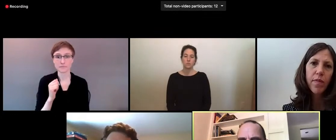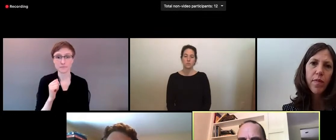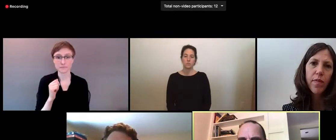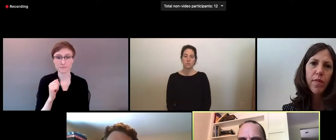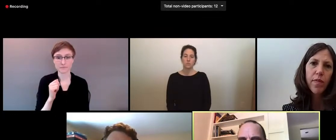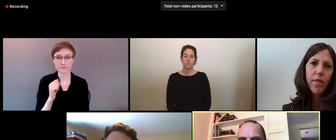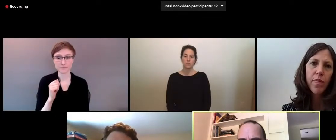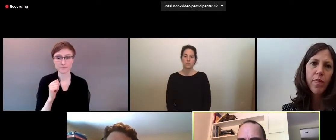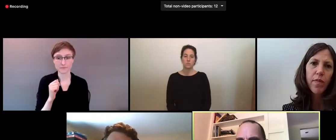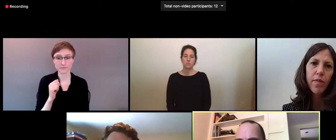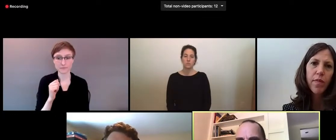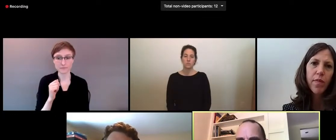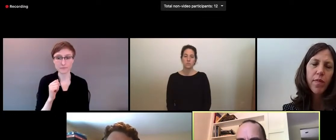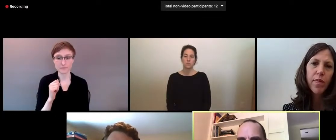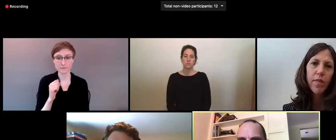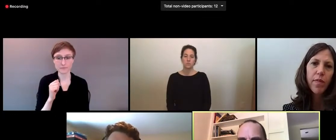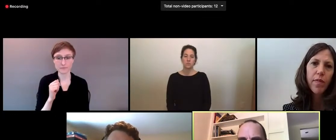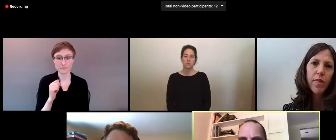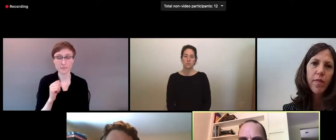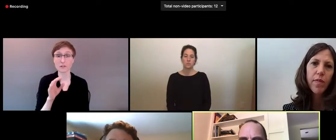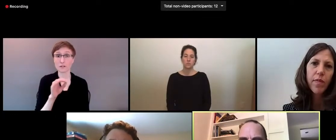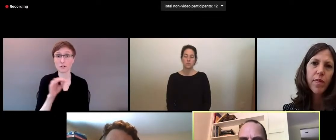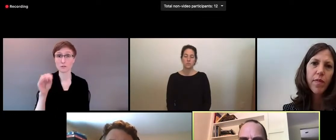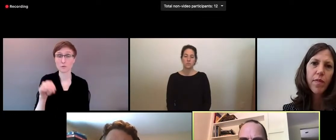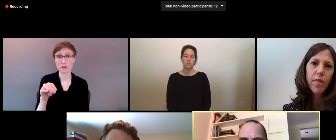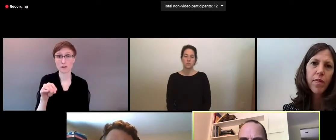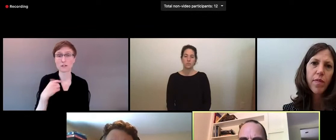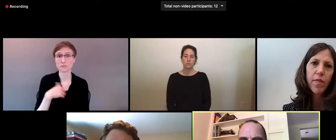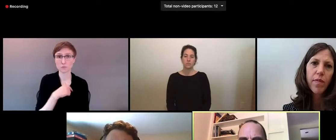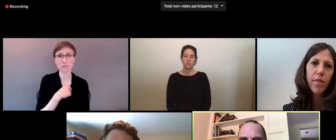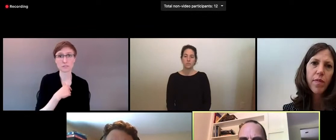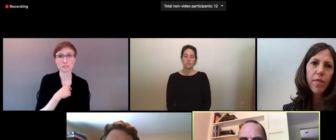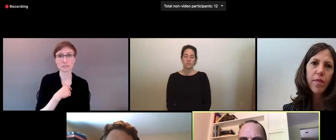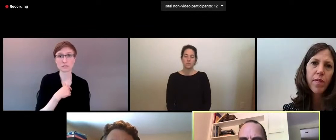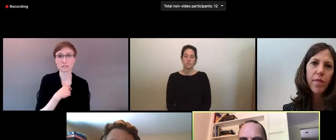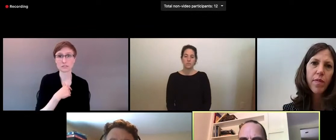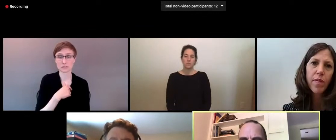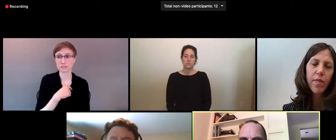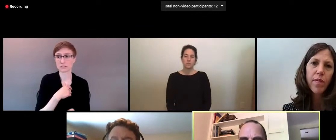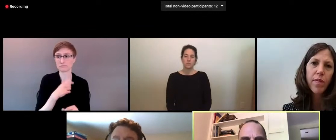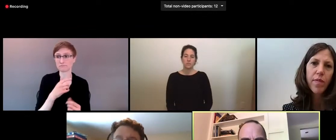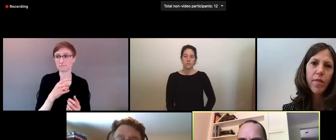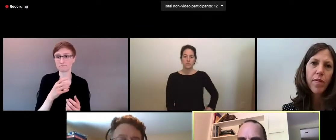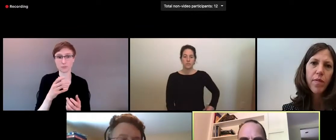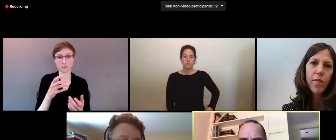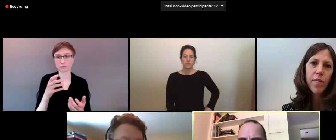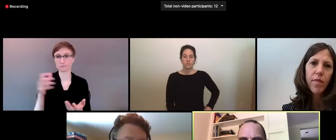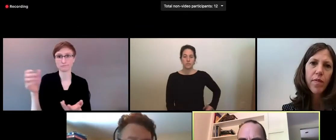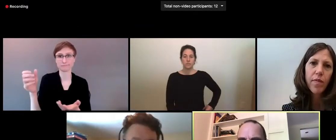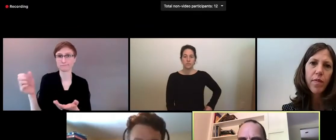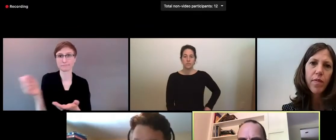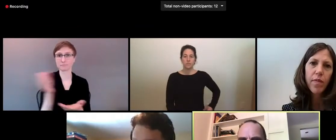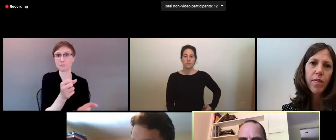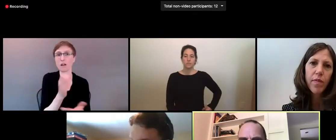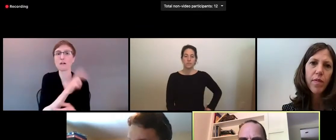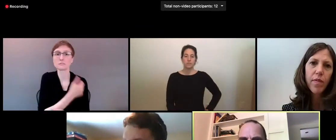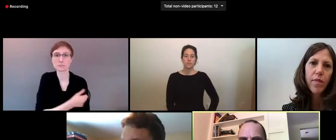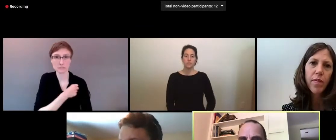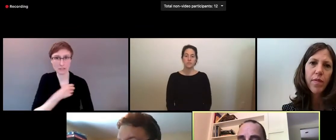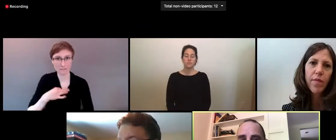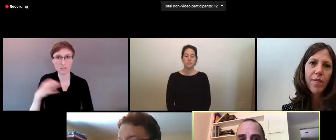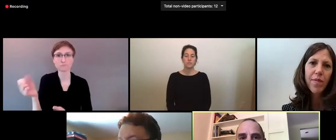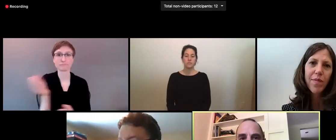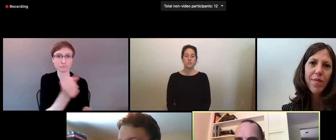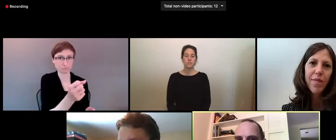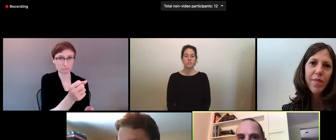as well trained hospital staff helping who are very experienced with infection control measures and